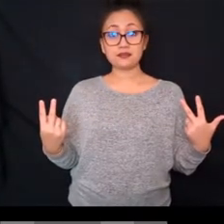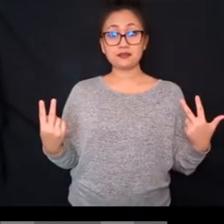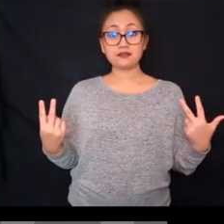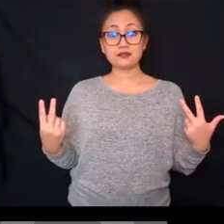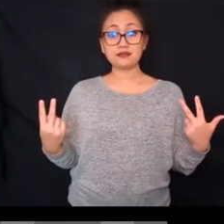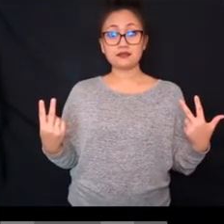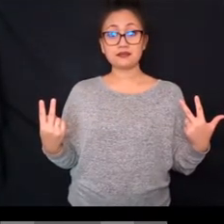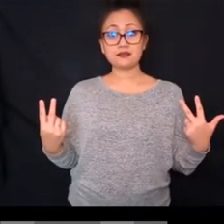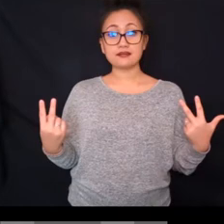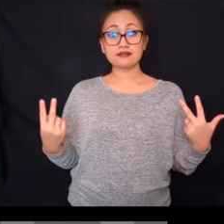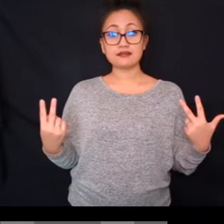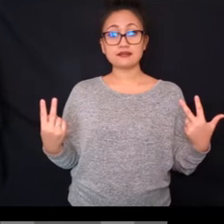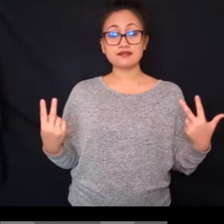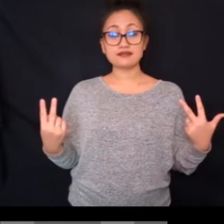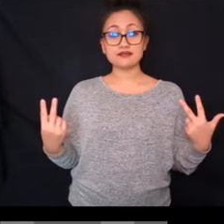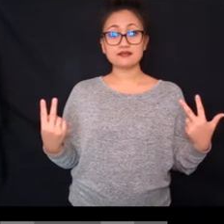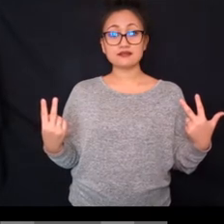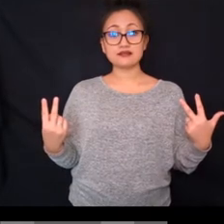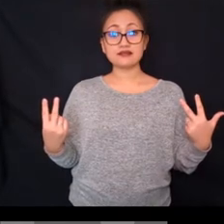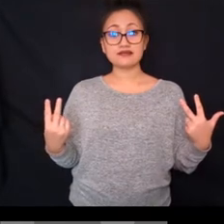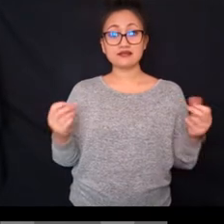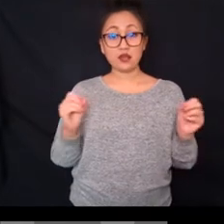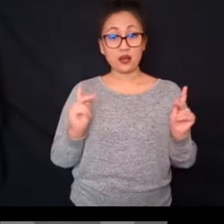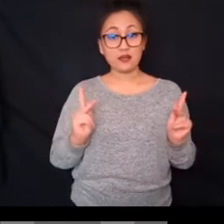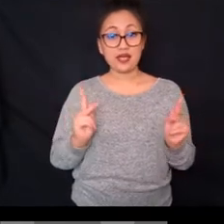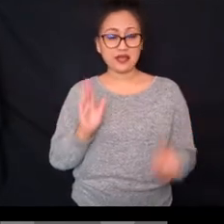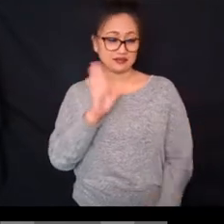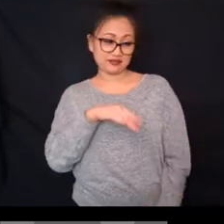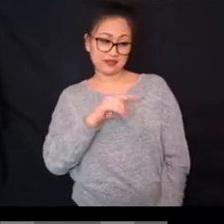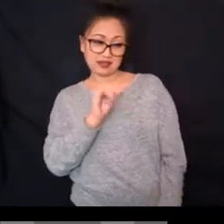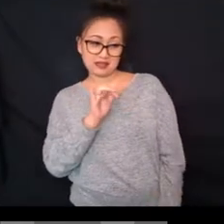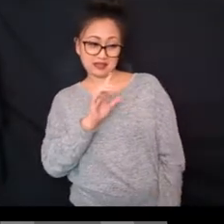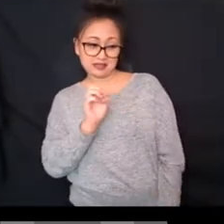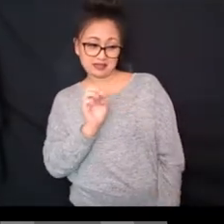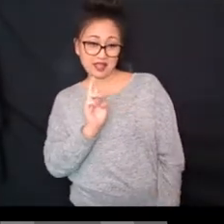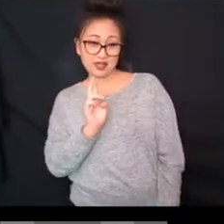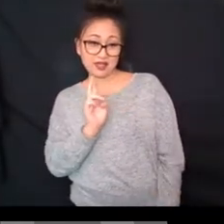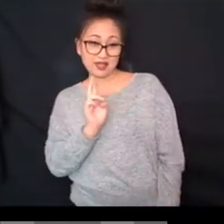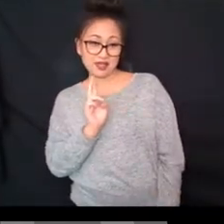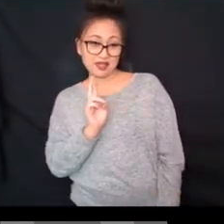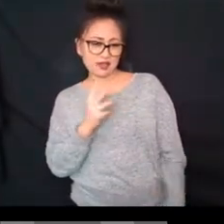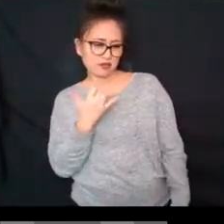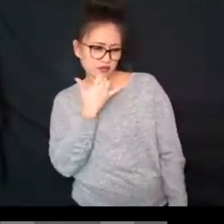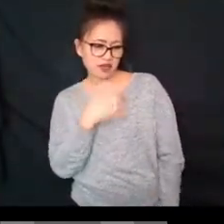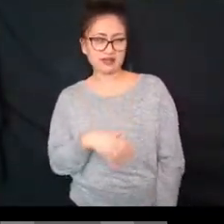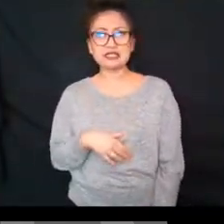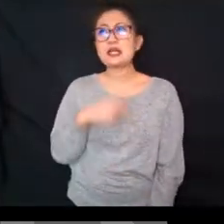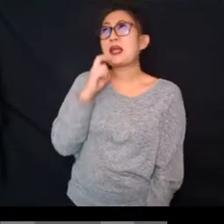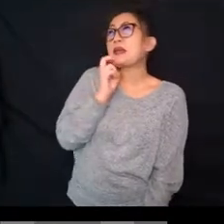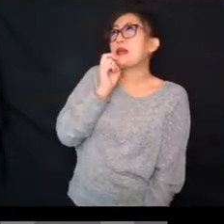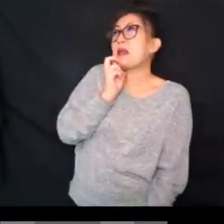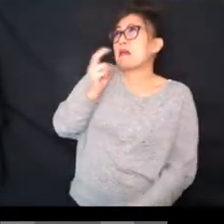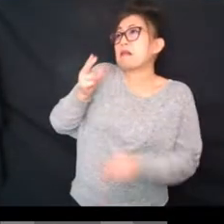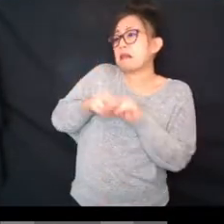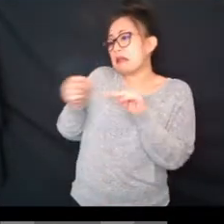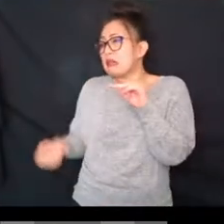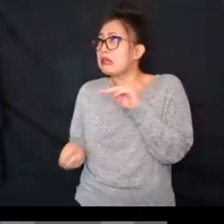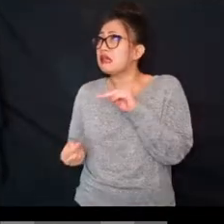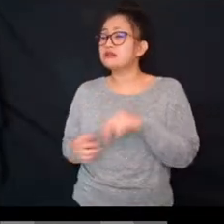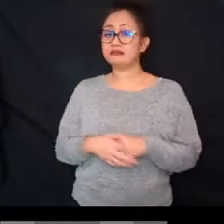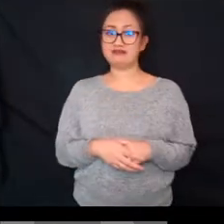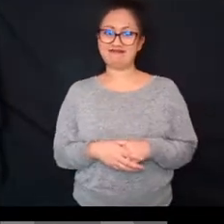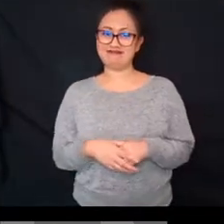and 3. All right, Miss Tyler. Yeah, it's gum on the seat. Gum on the seat. Okay. She's been to the